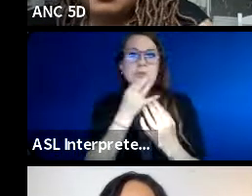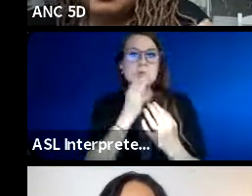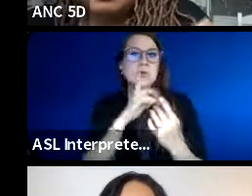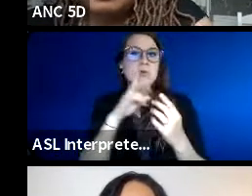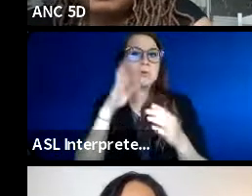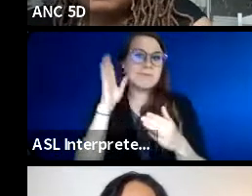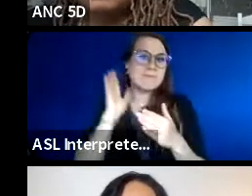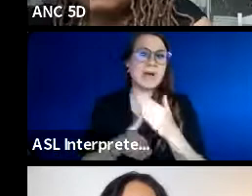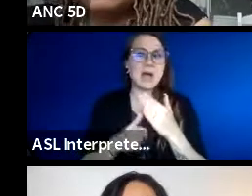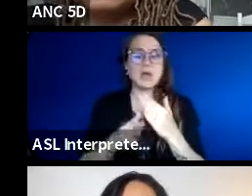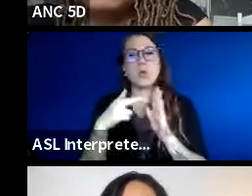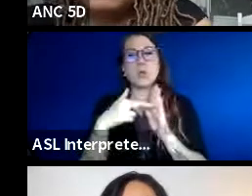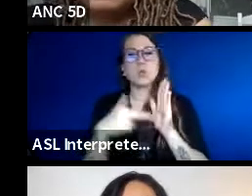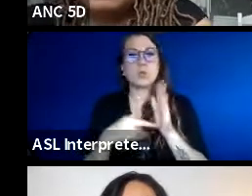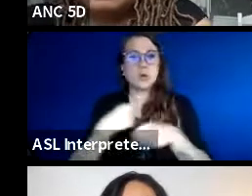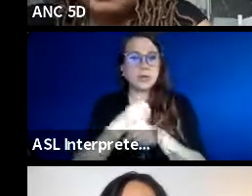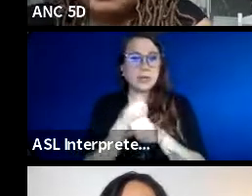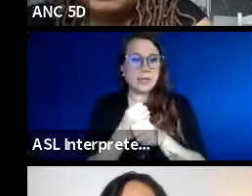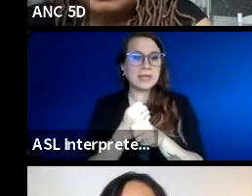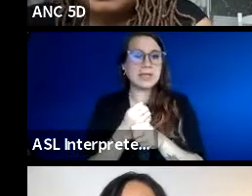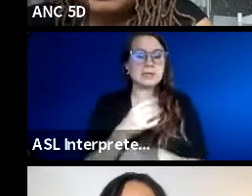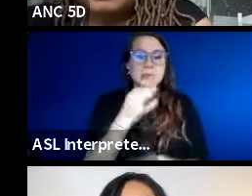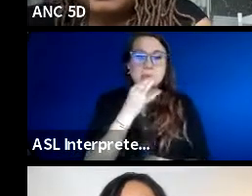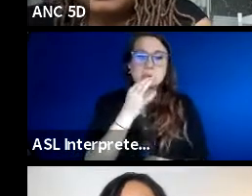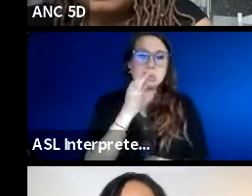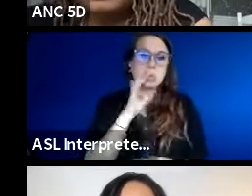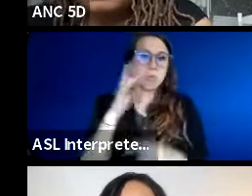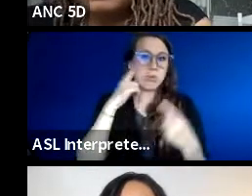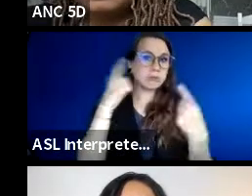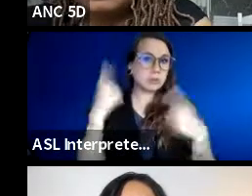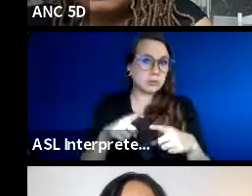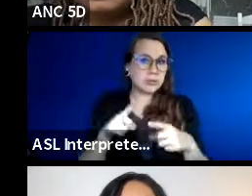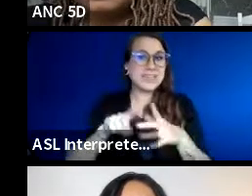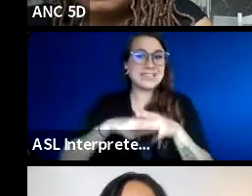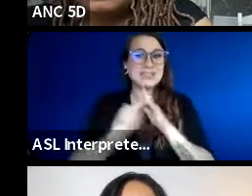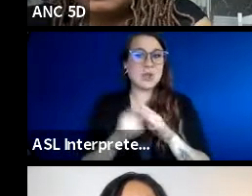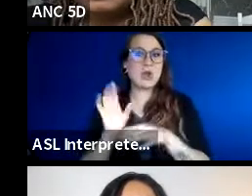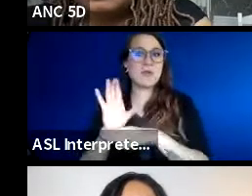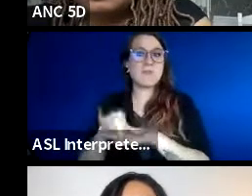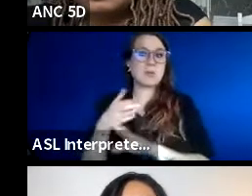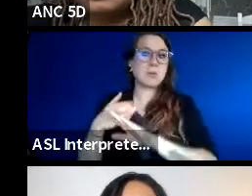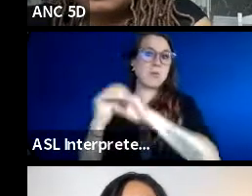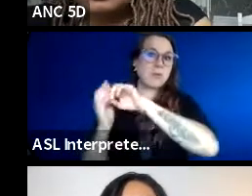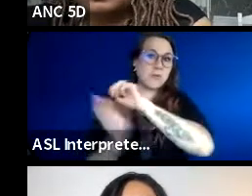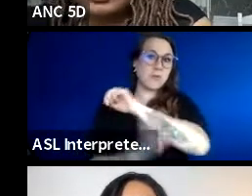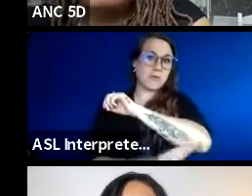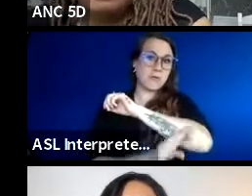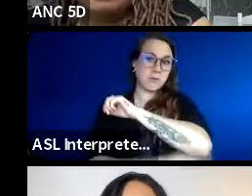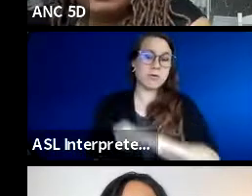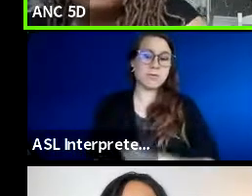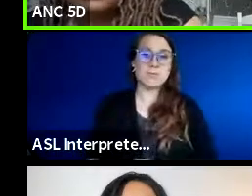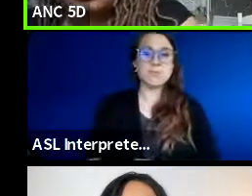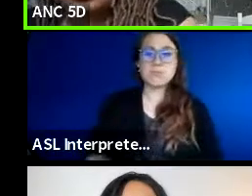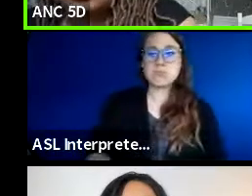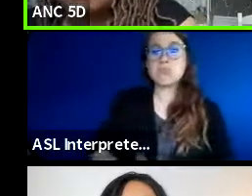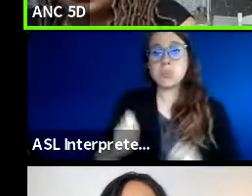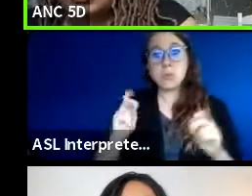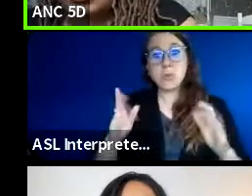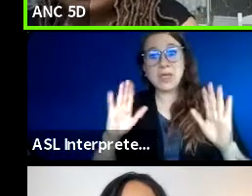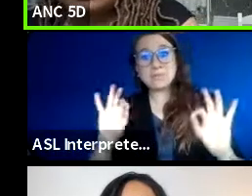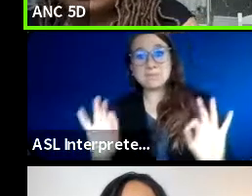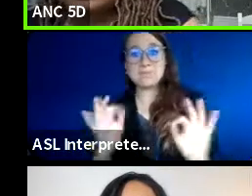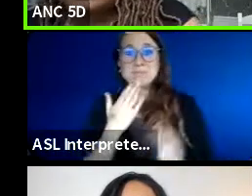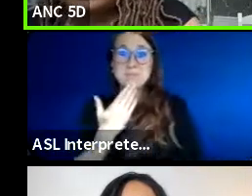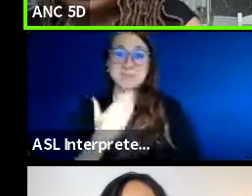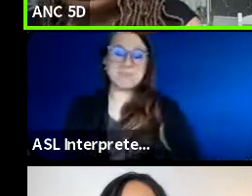period for property owners to come into compliance, and then start enforcement before the fall. Okay. All right. Thank you for